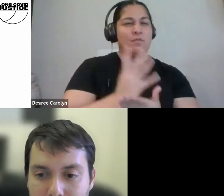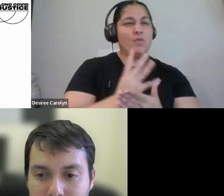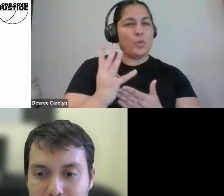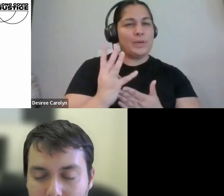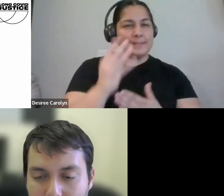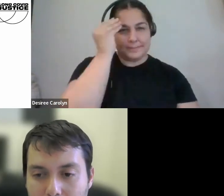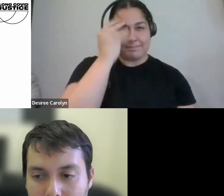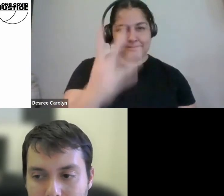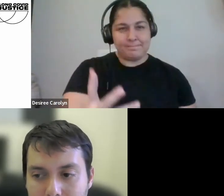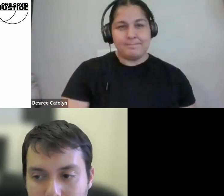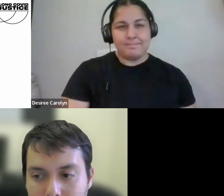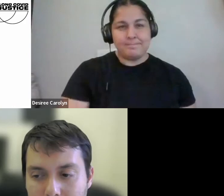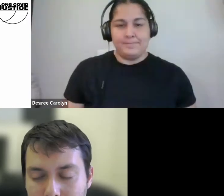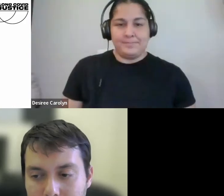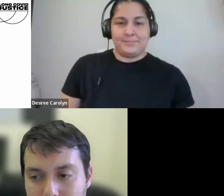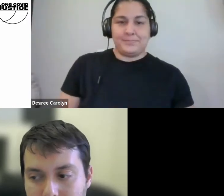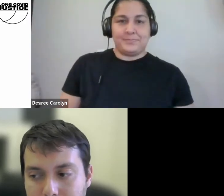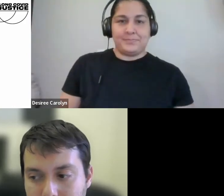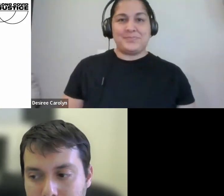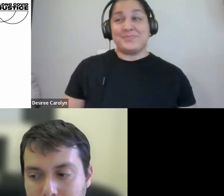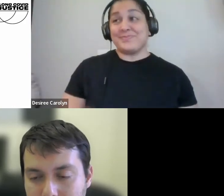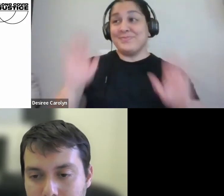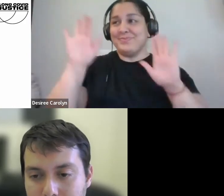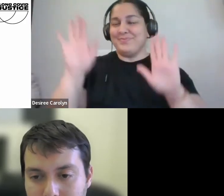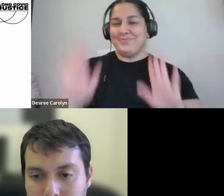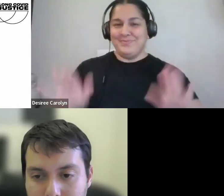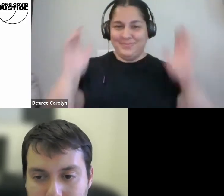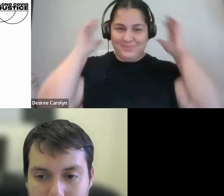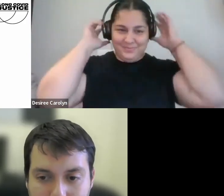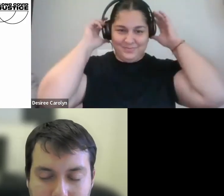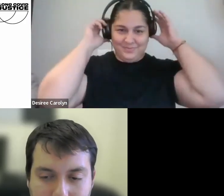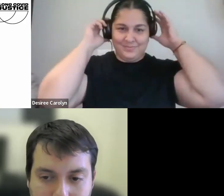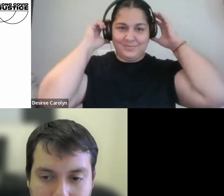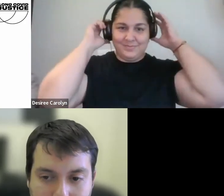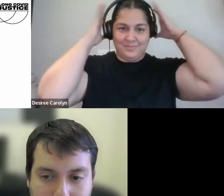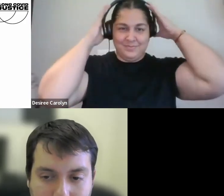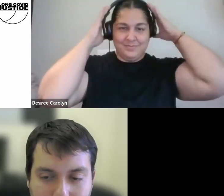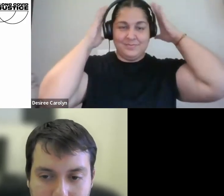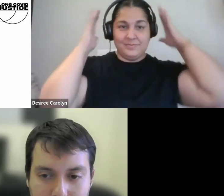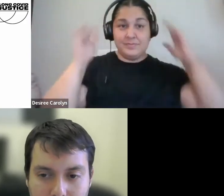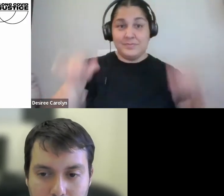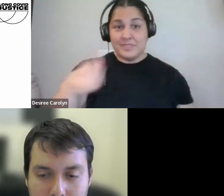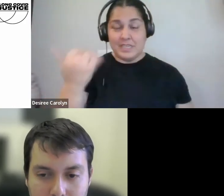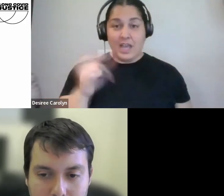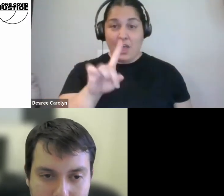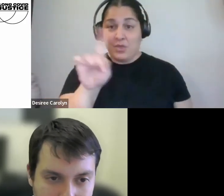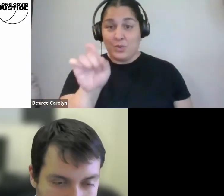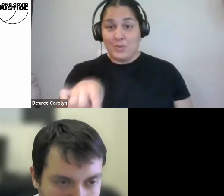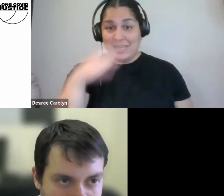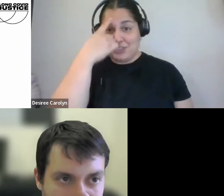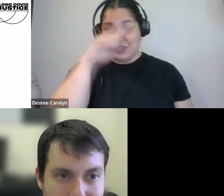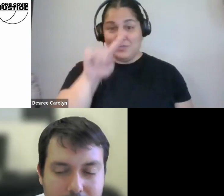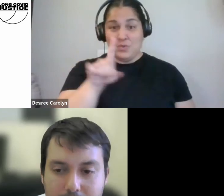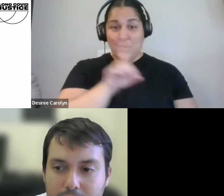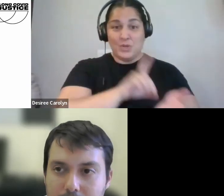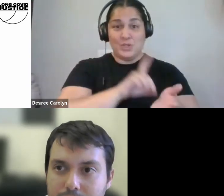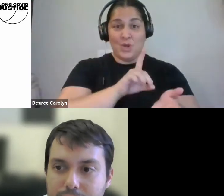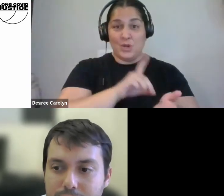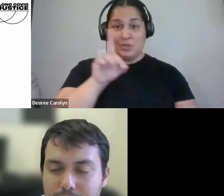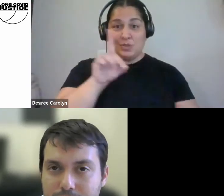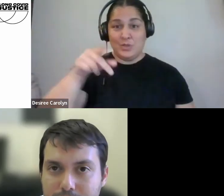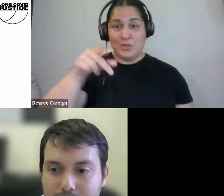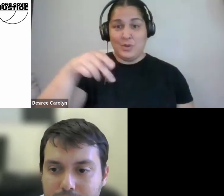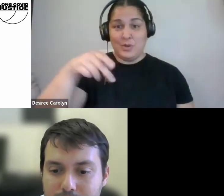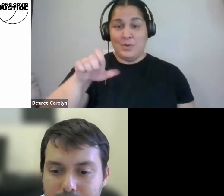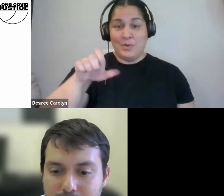weeks. Great. Okay. Any other questions for Dr. Peluso? Also know that you can keep adding